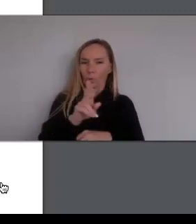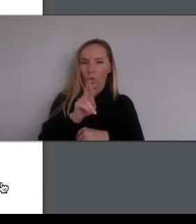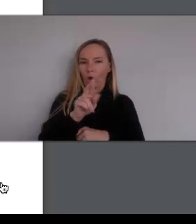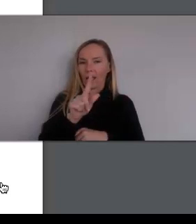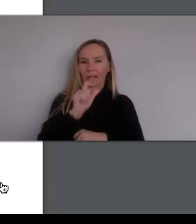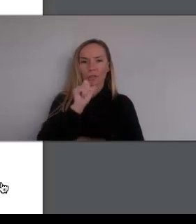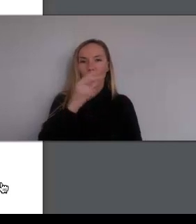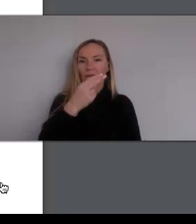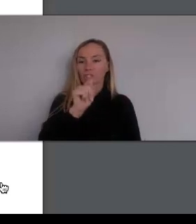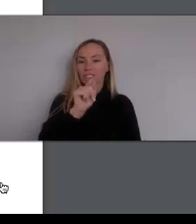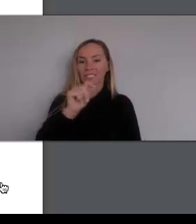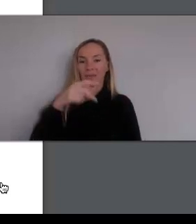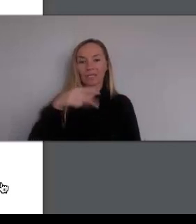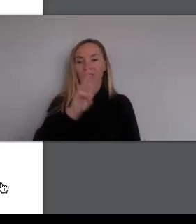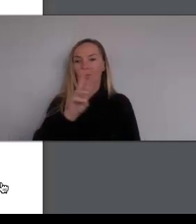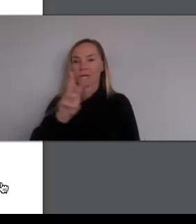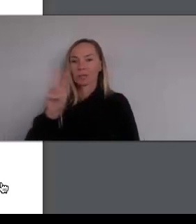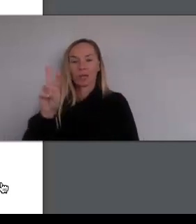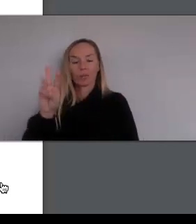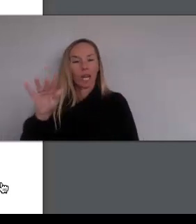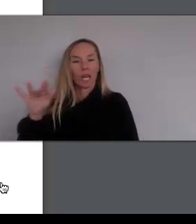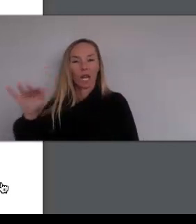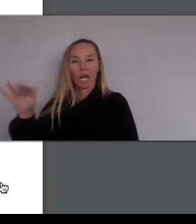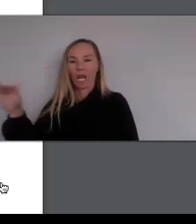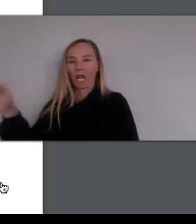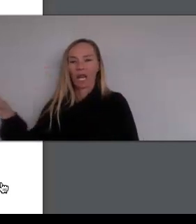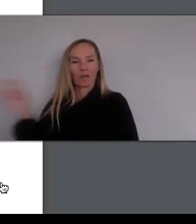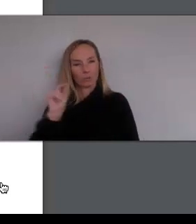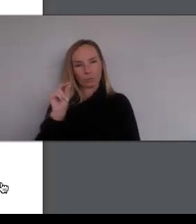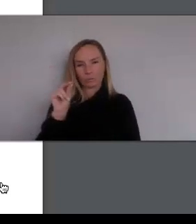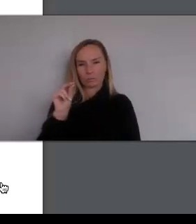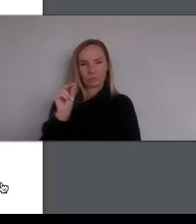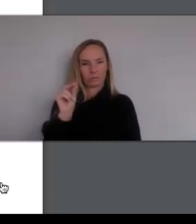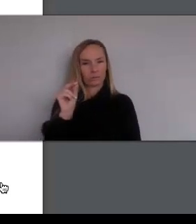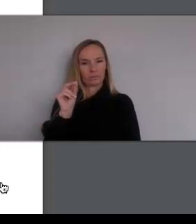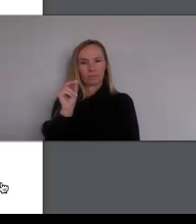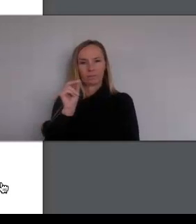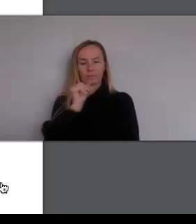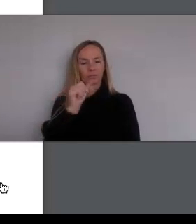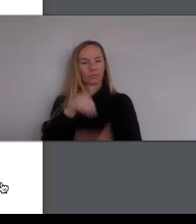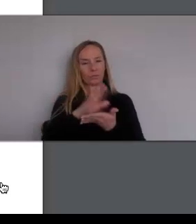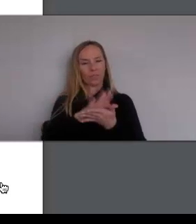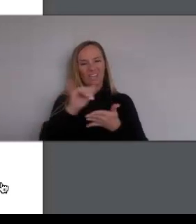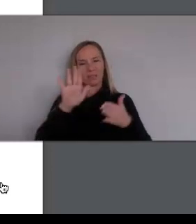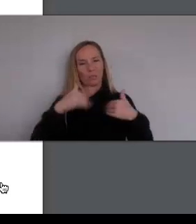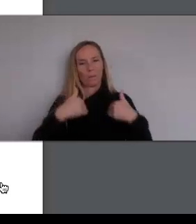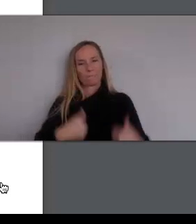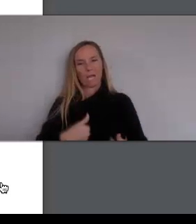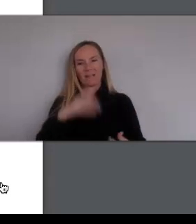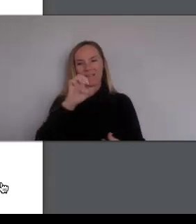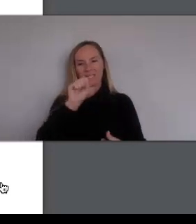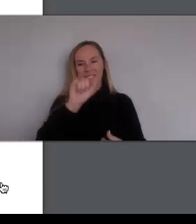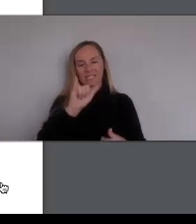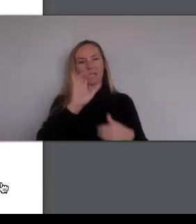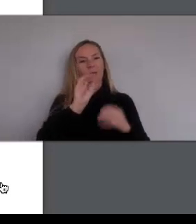put HTTP, www, 2 lines of an URL in the body of your essay. You want to